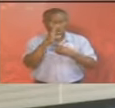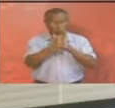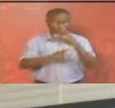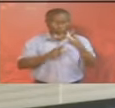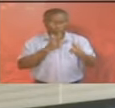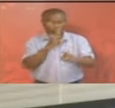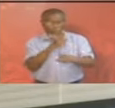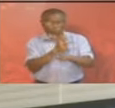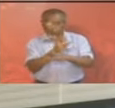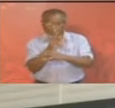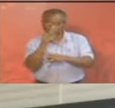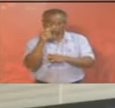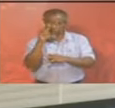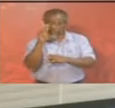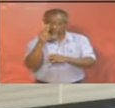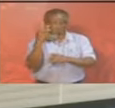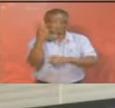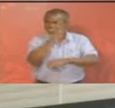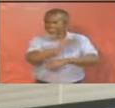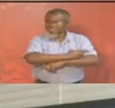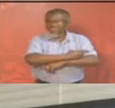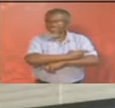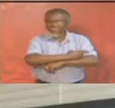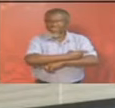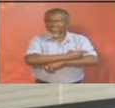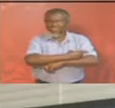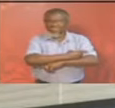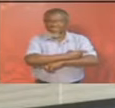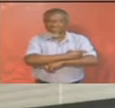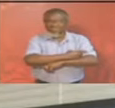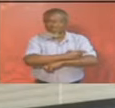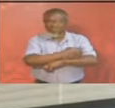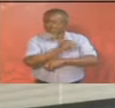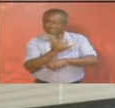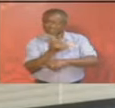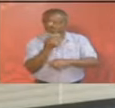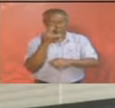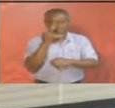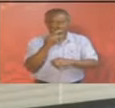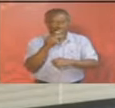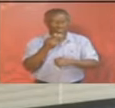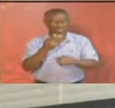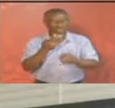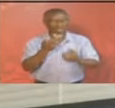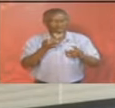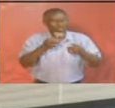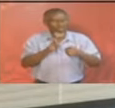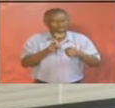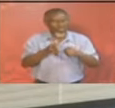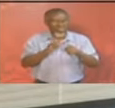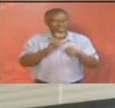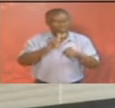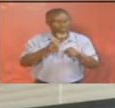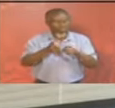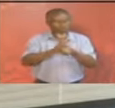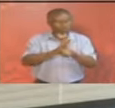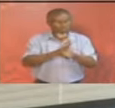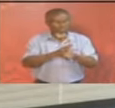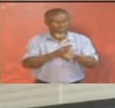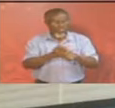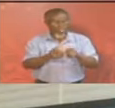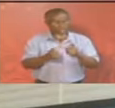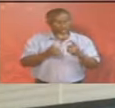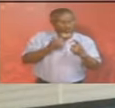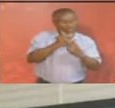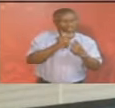are both infectious diseases that primarily attack the lungs, sharing similar symptomologies such as cough